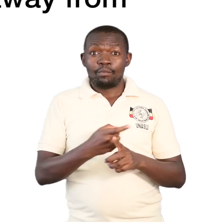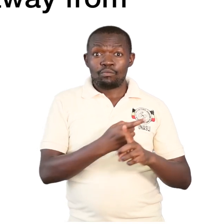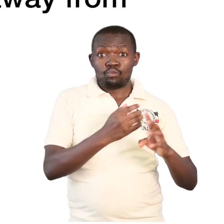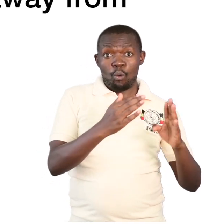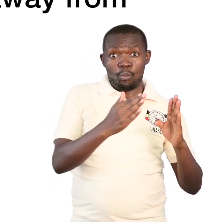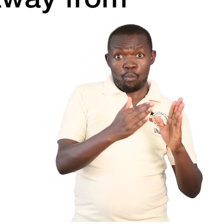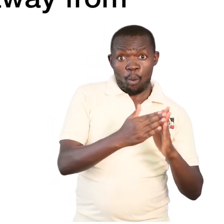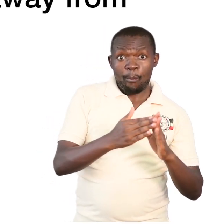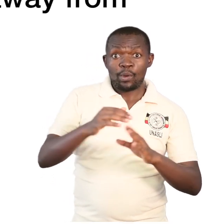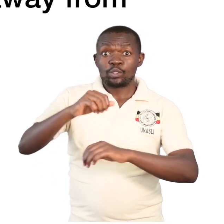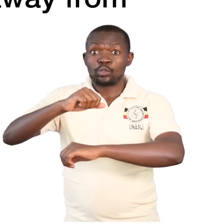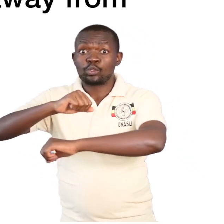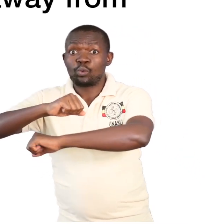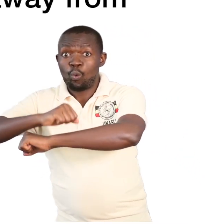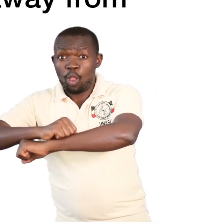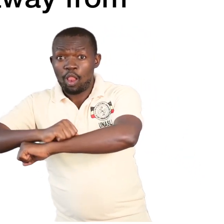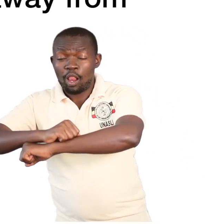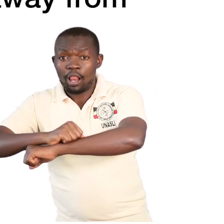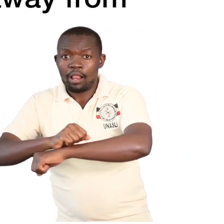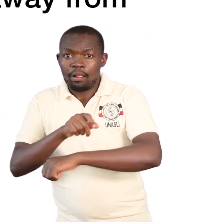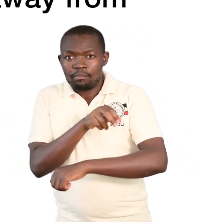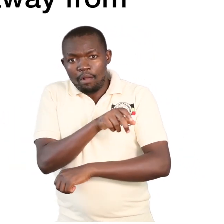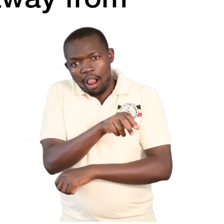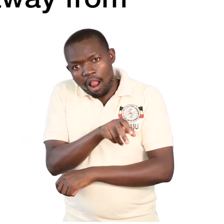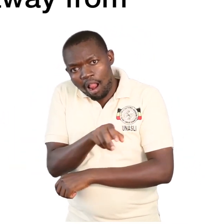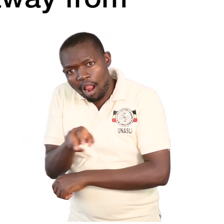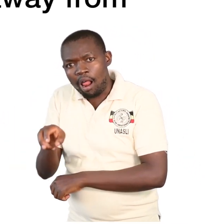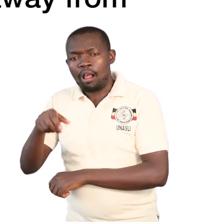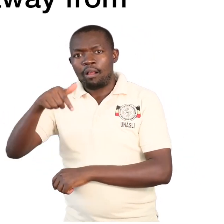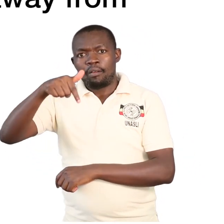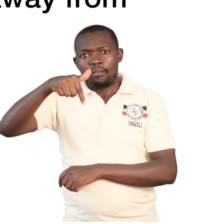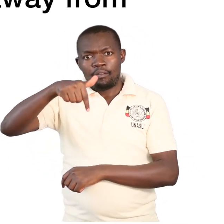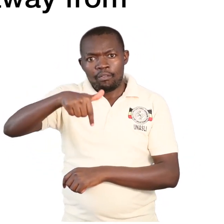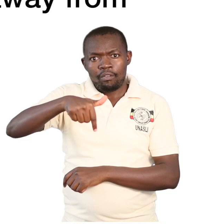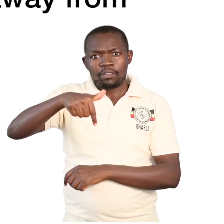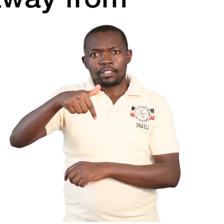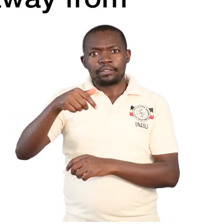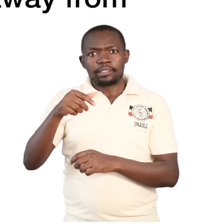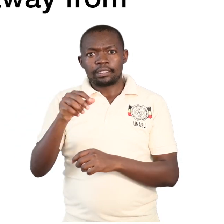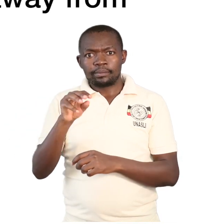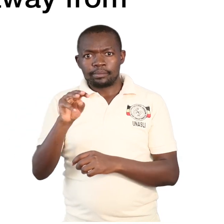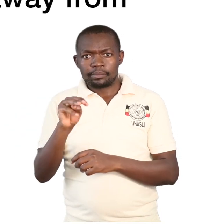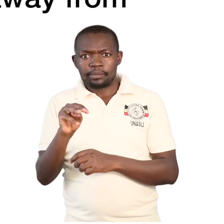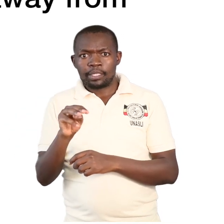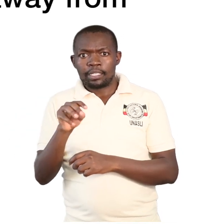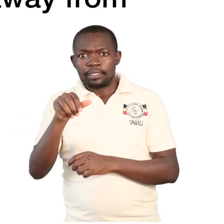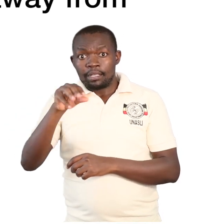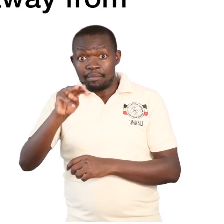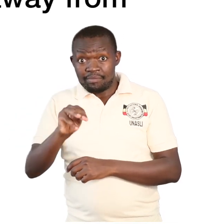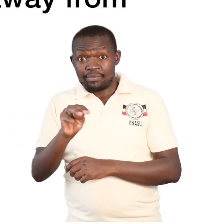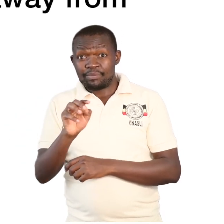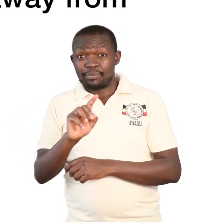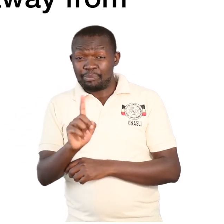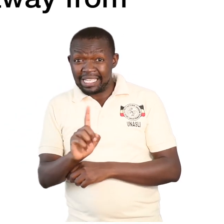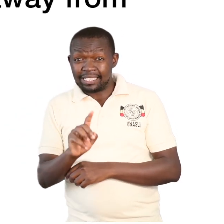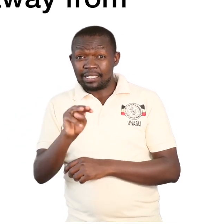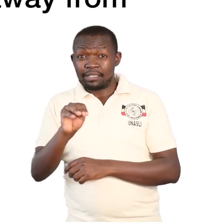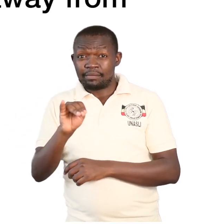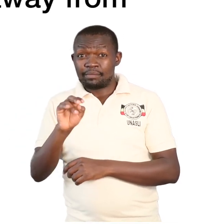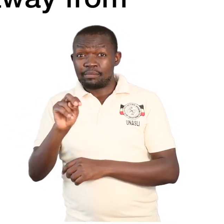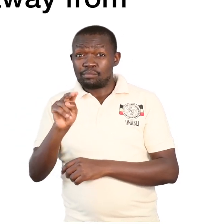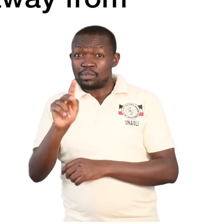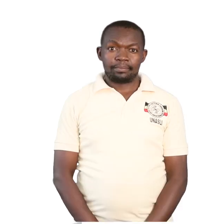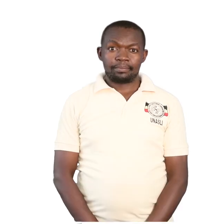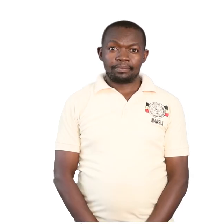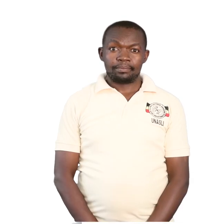Can we try to work that out and find the answer? Do you think you can solve that problem